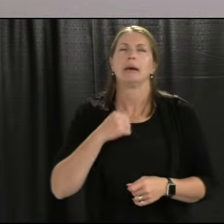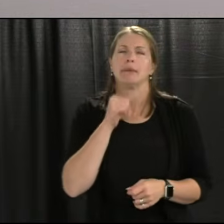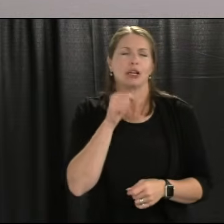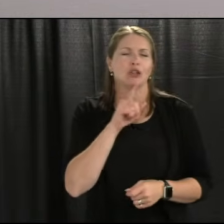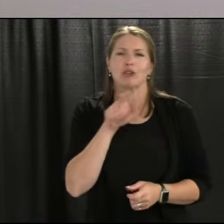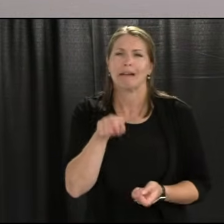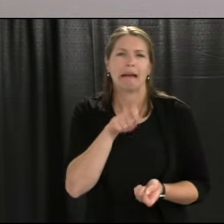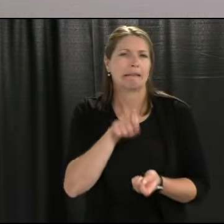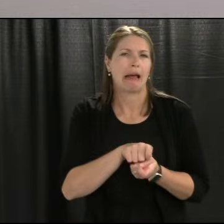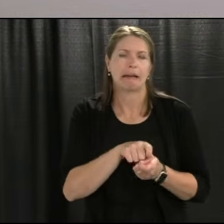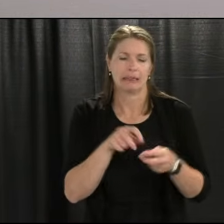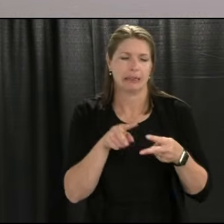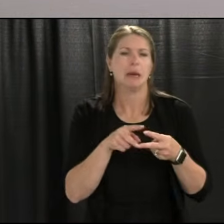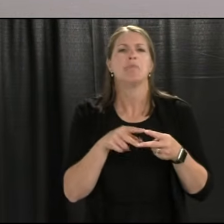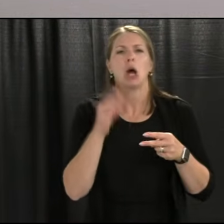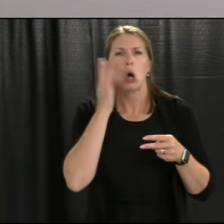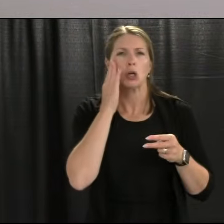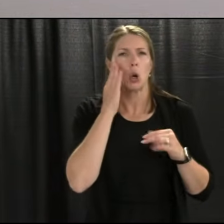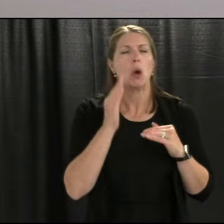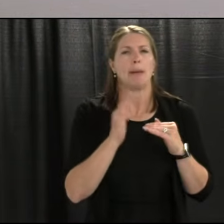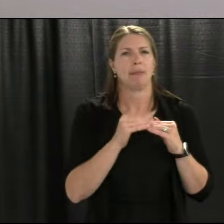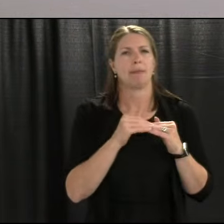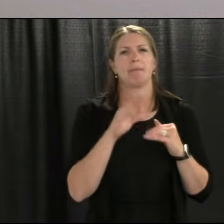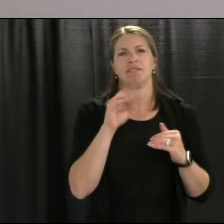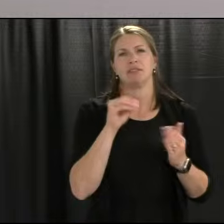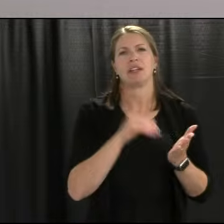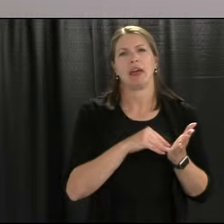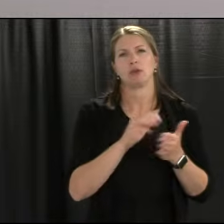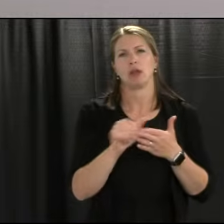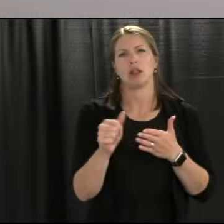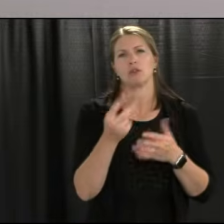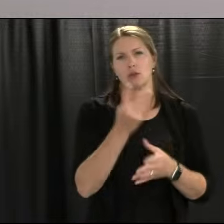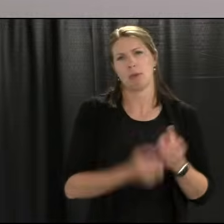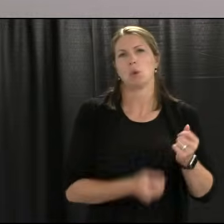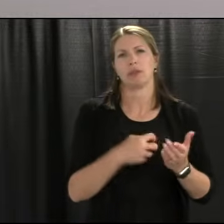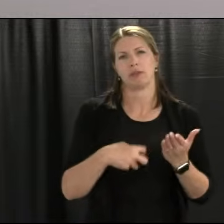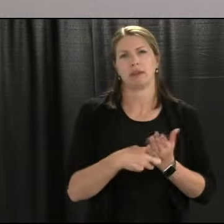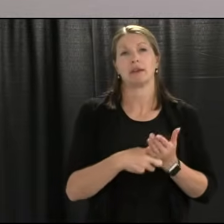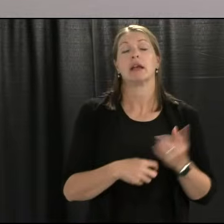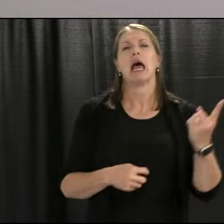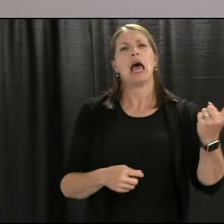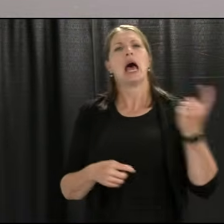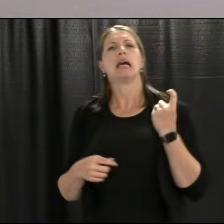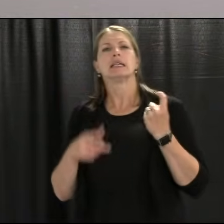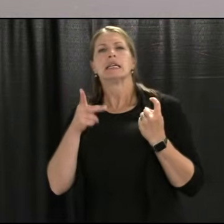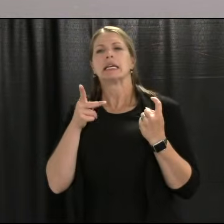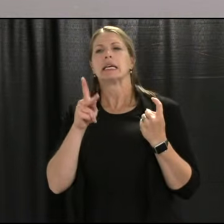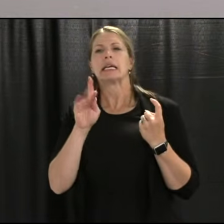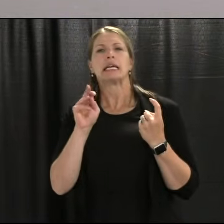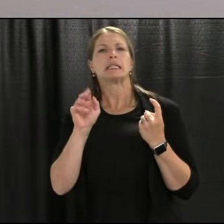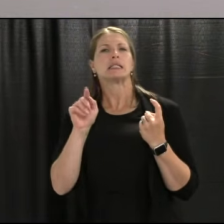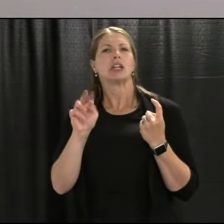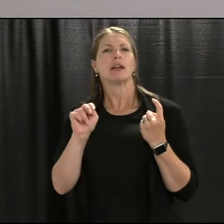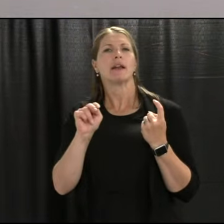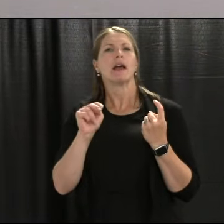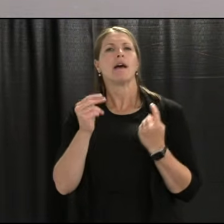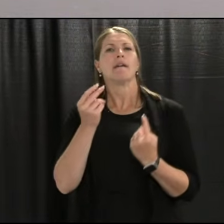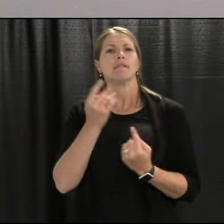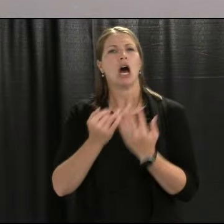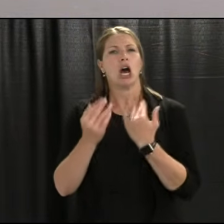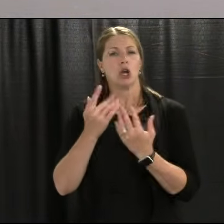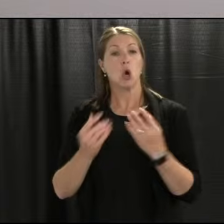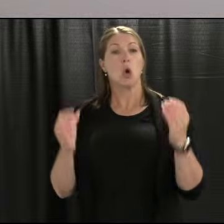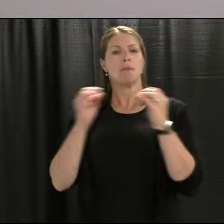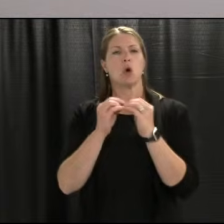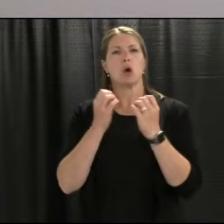now, whether it could be higher, but at least $50,000 for both of them. On the north side of the Kingston fire, you said you had more heavy equipment on site than you can use.